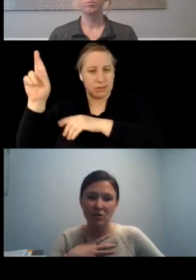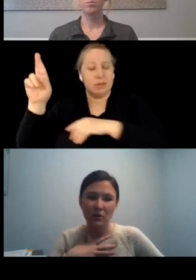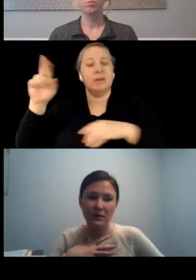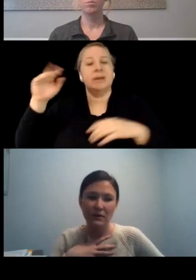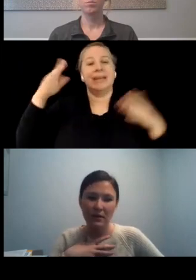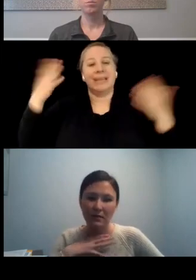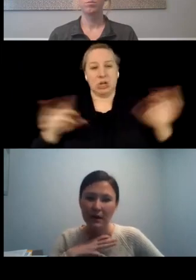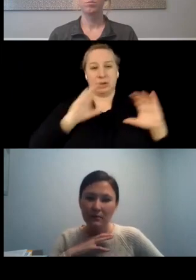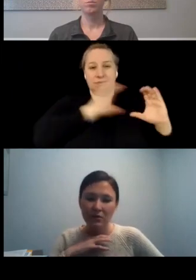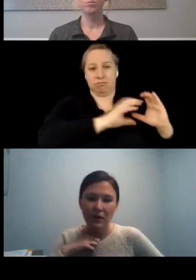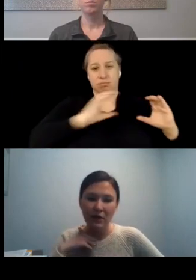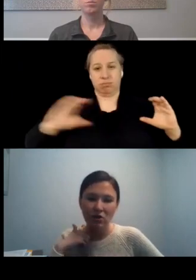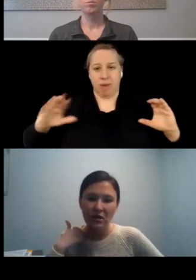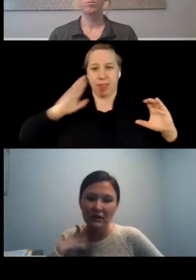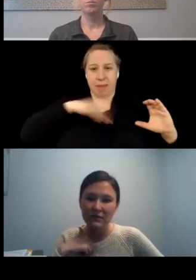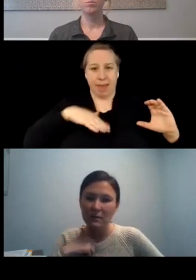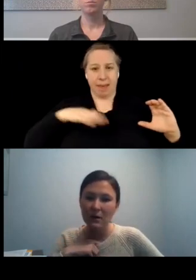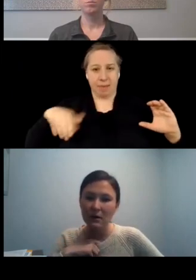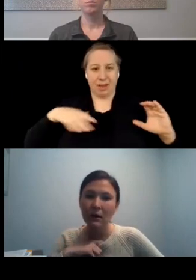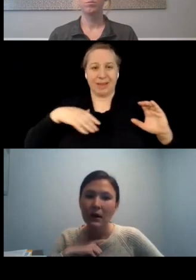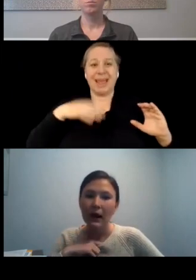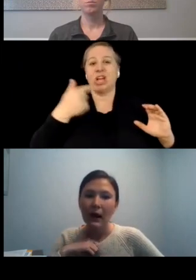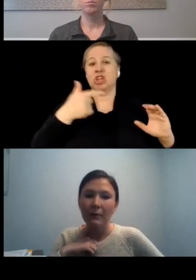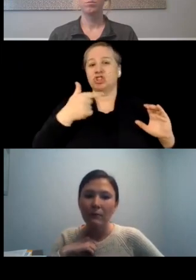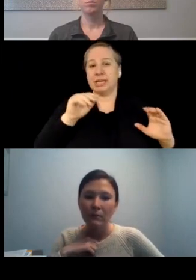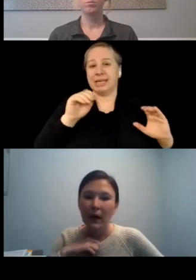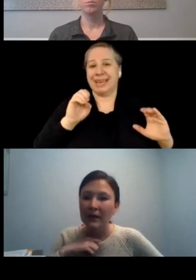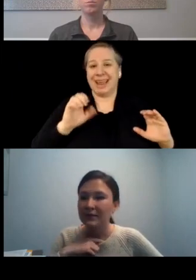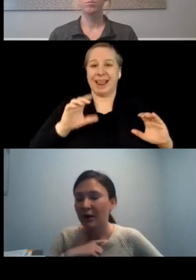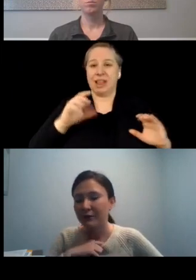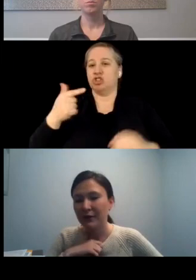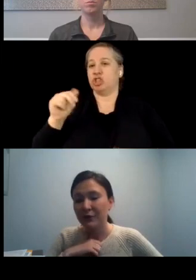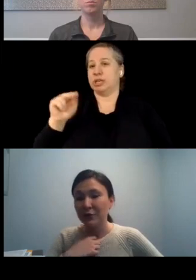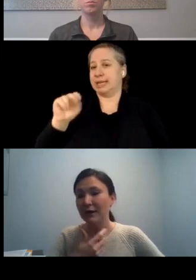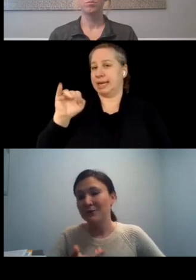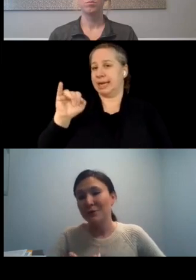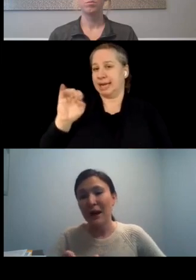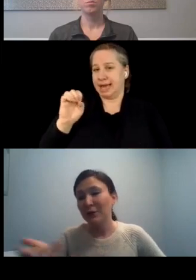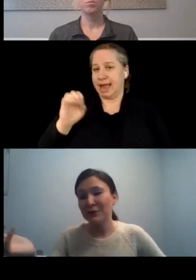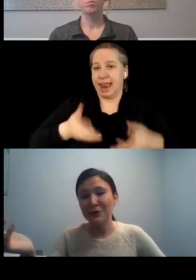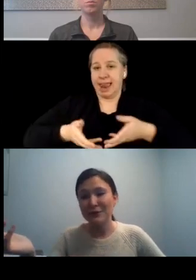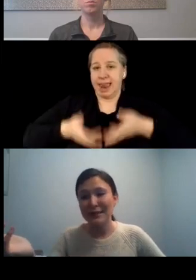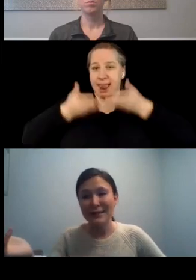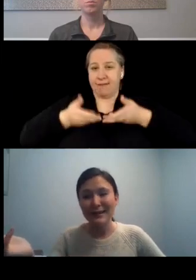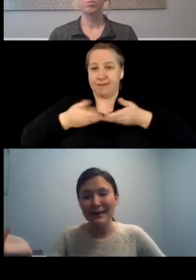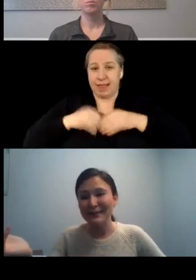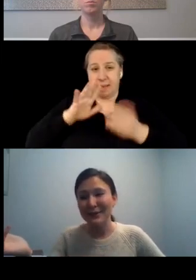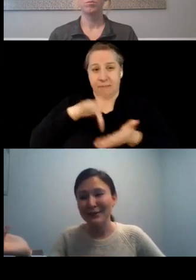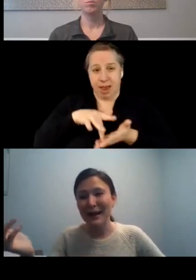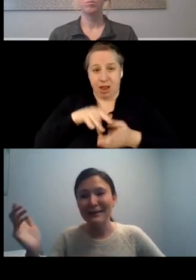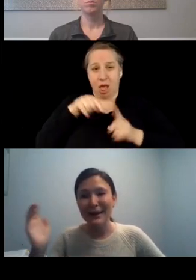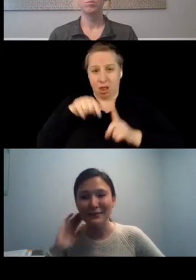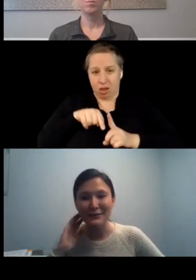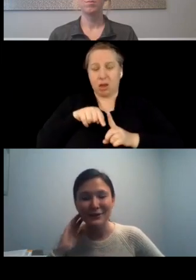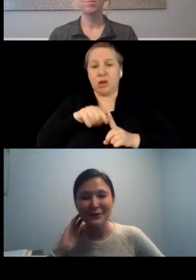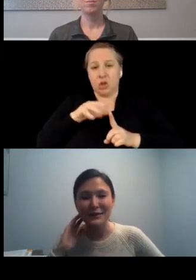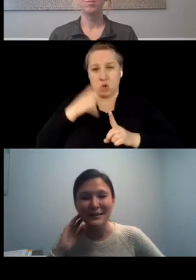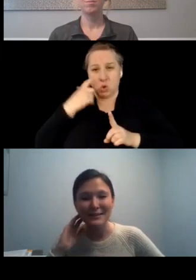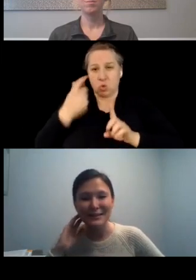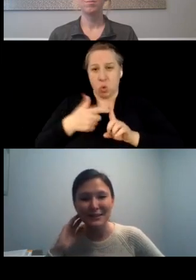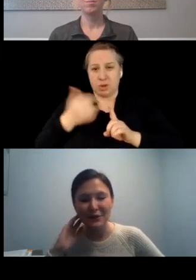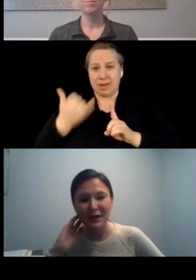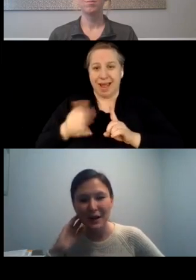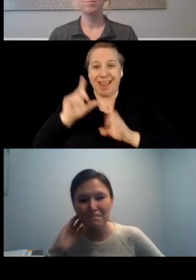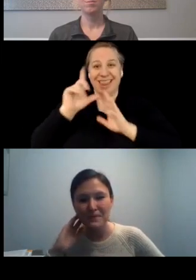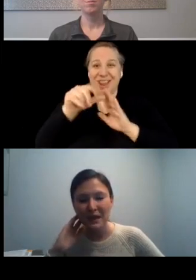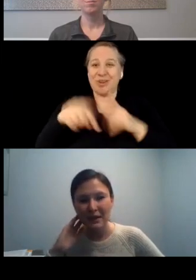of some additional ones on the bottom. So that Genie lift in the middle, odds are if you don't now, you'll notice it later on now when you're going